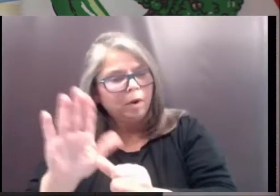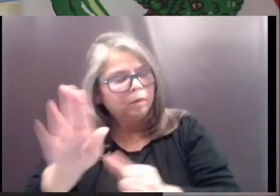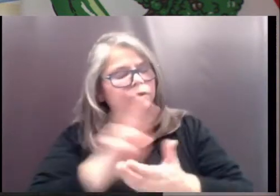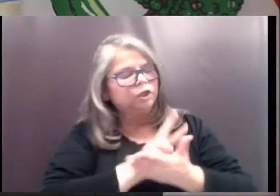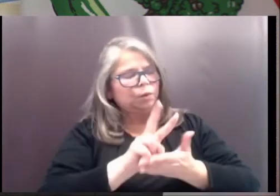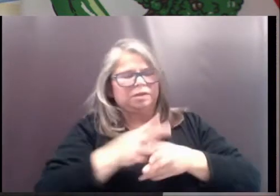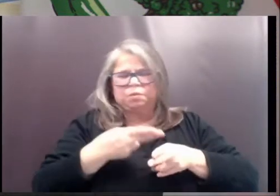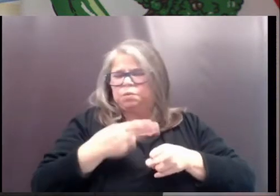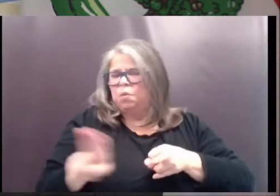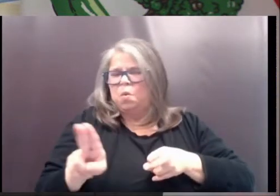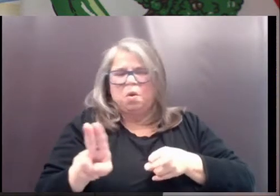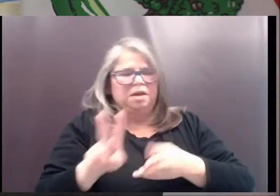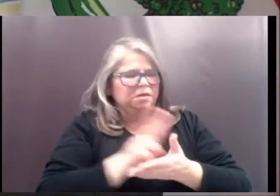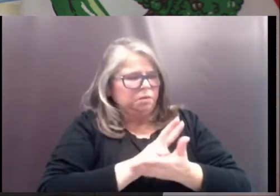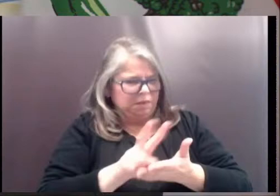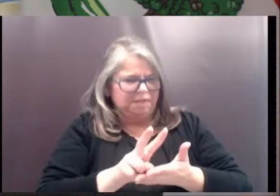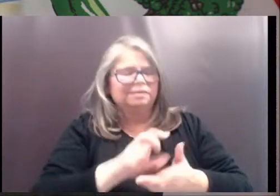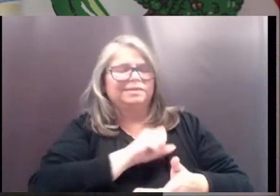testing clinics.